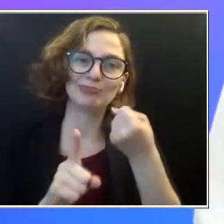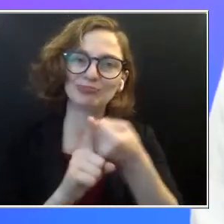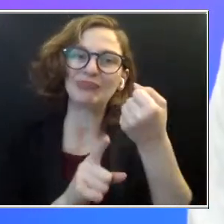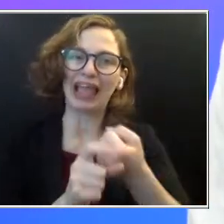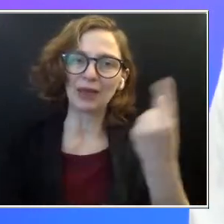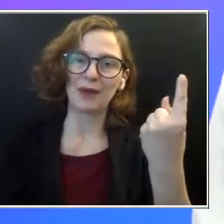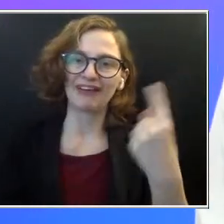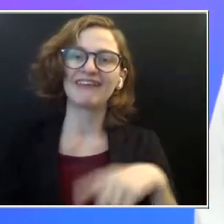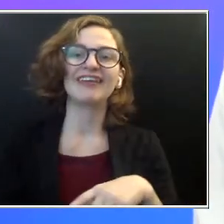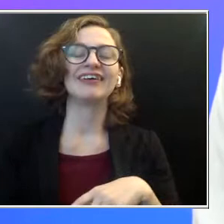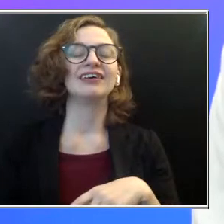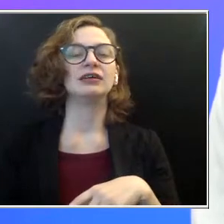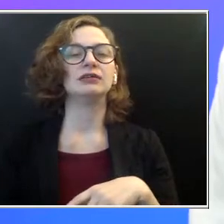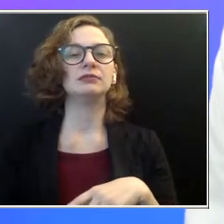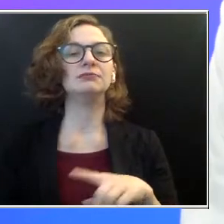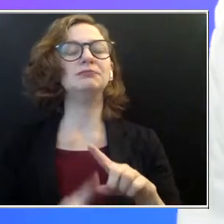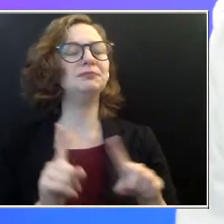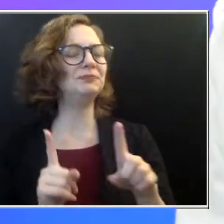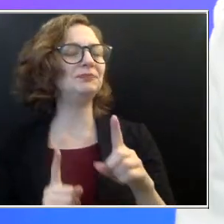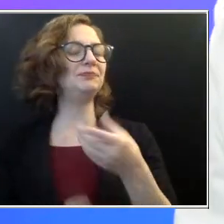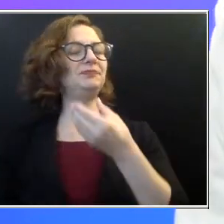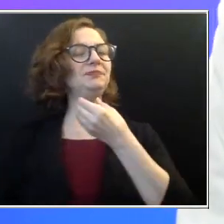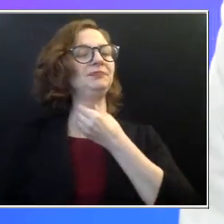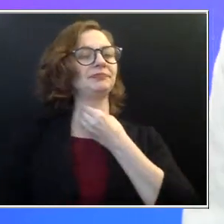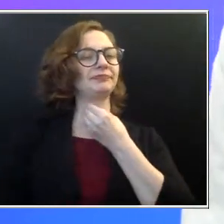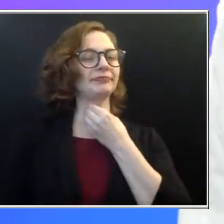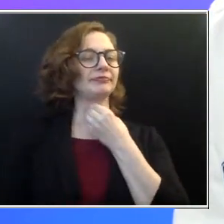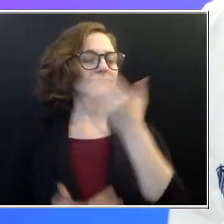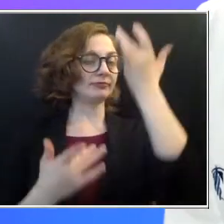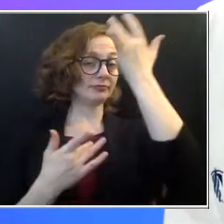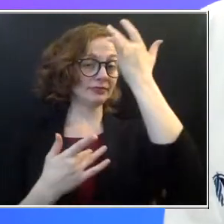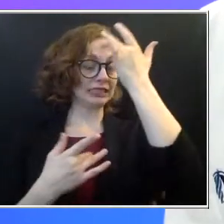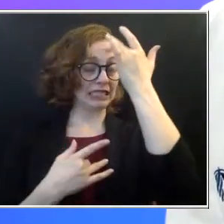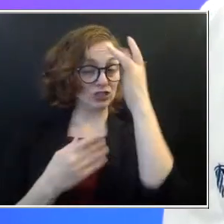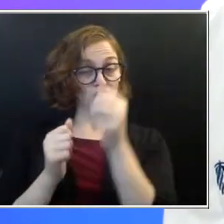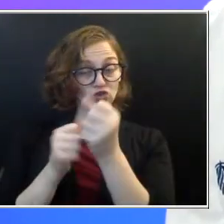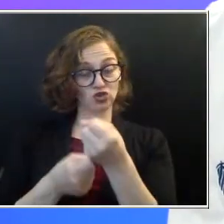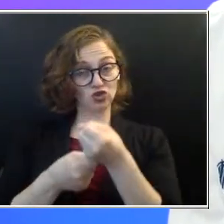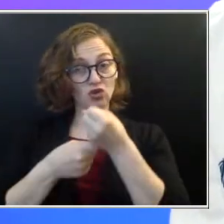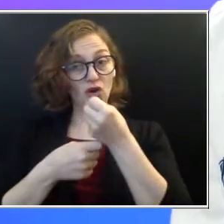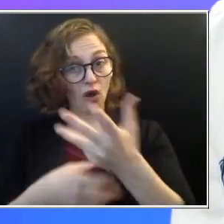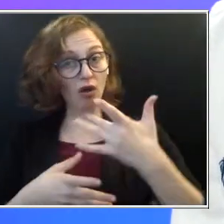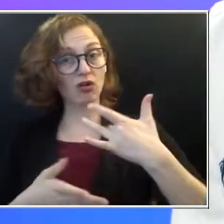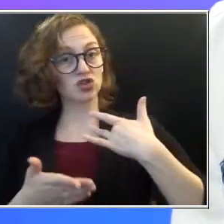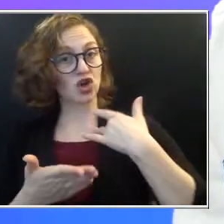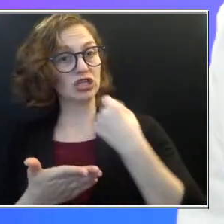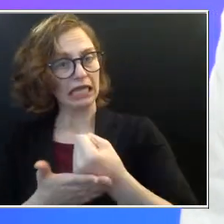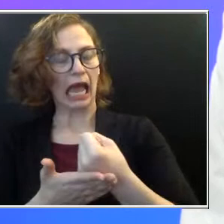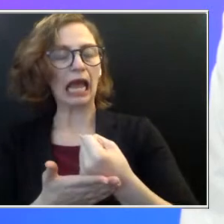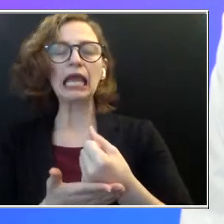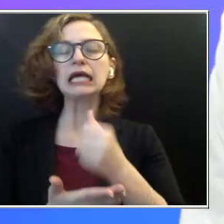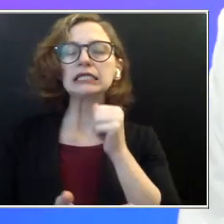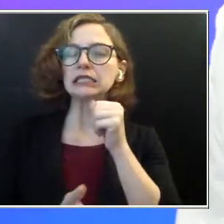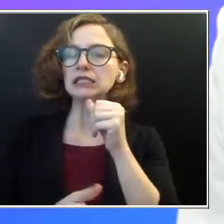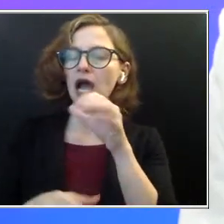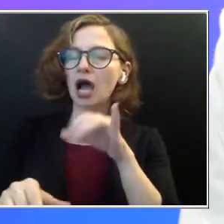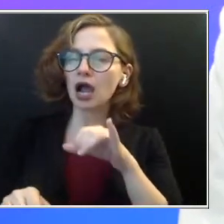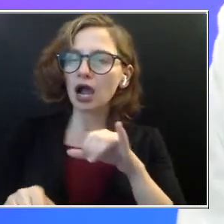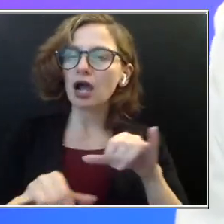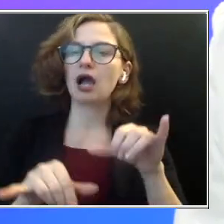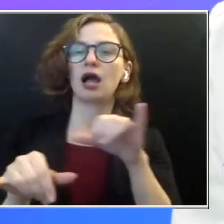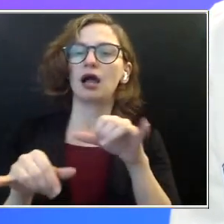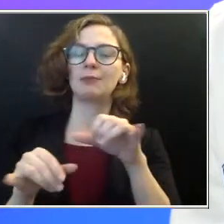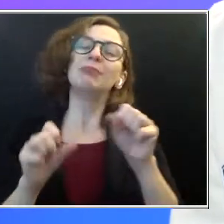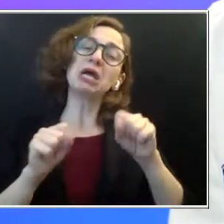for thyroid disease to be directly responsible for a heart attack, but it can happen. More commonly, what we might see is if you